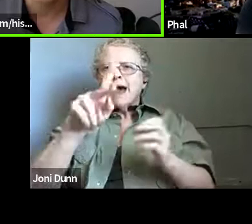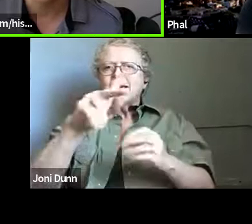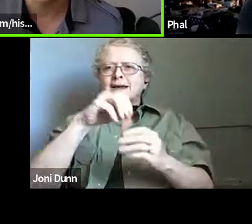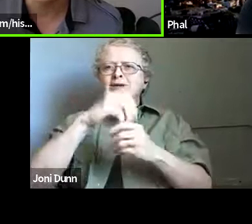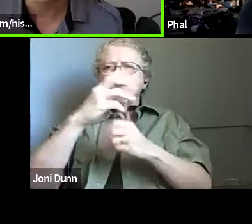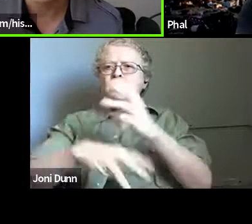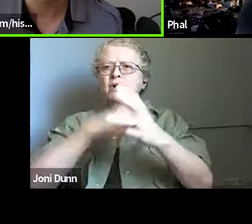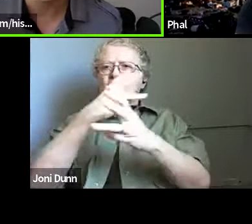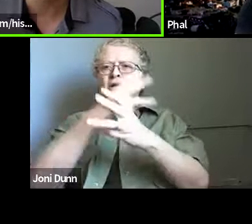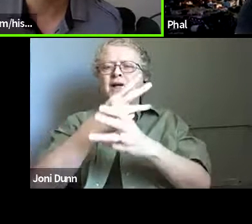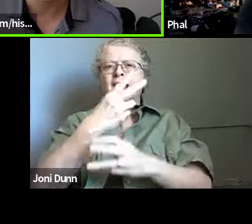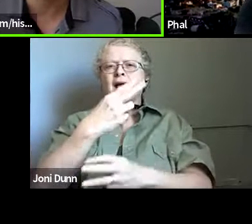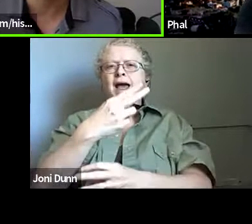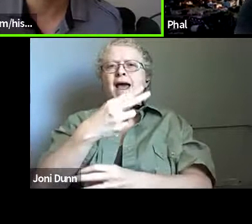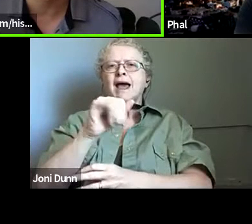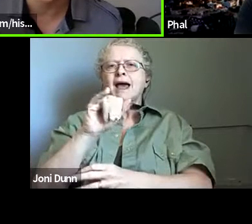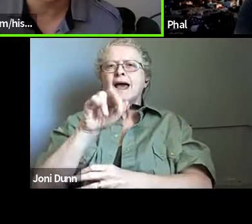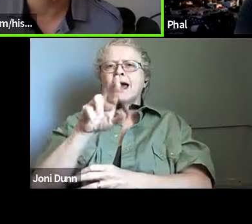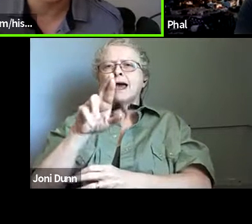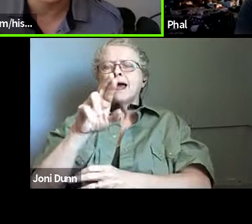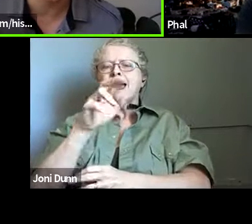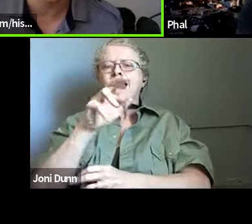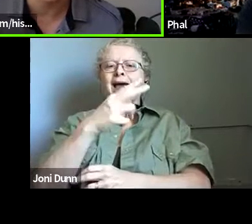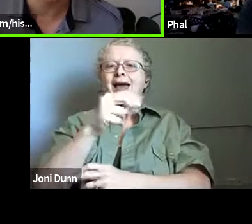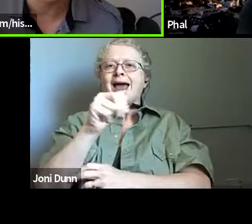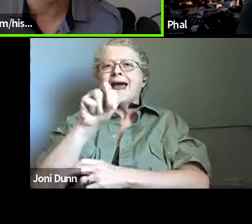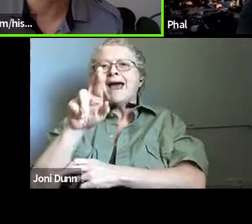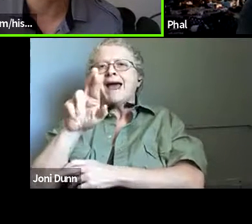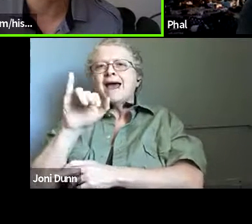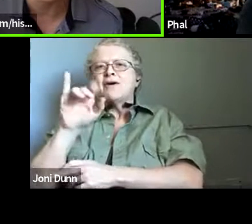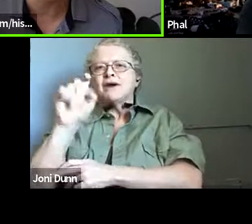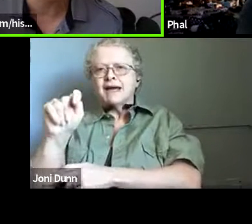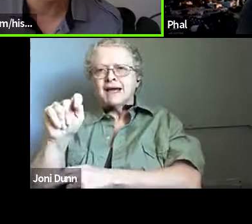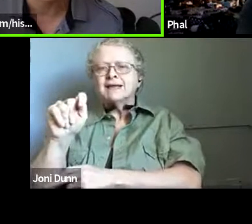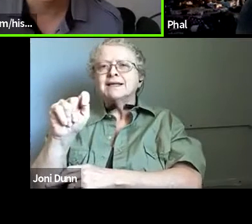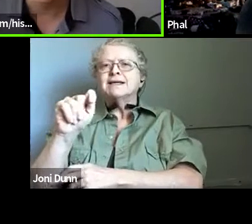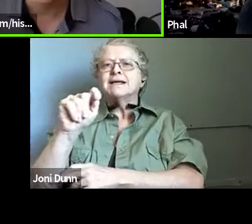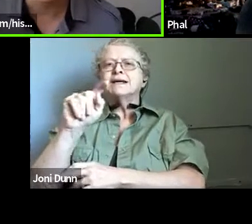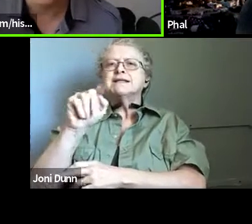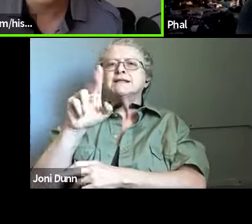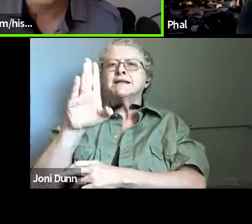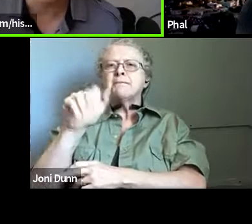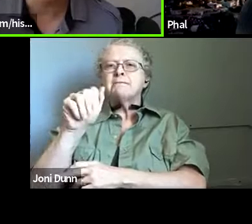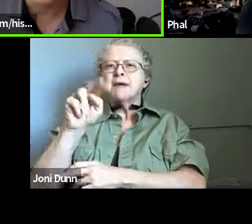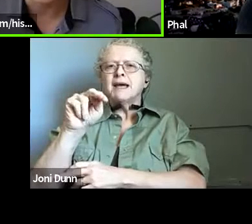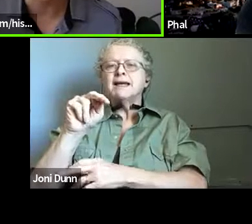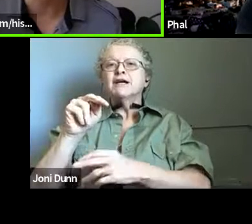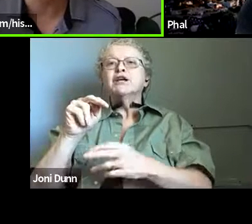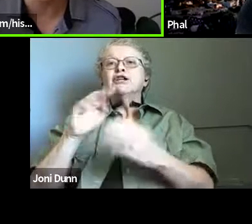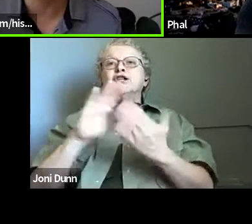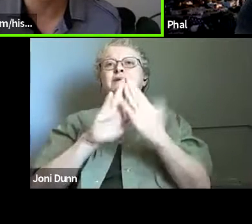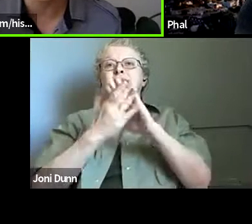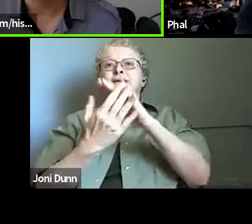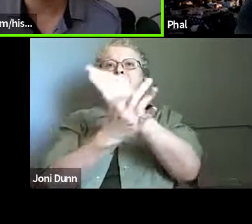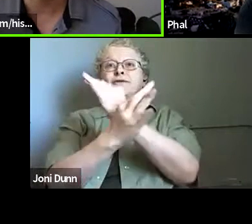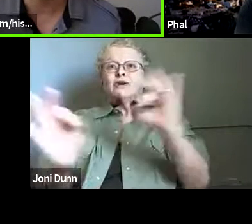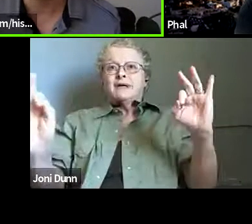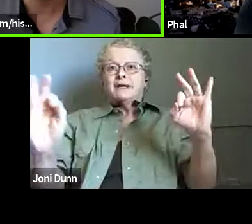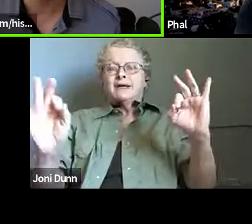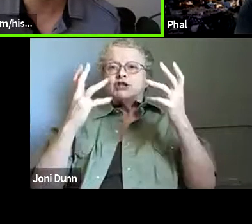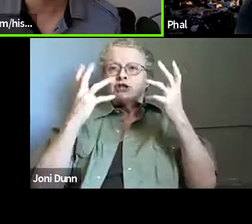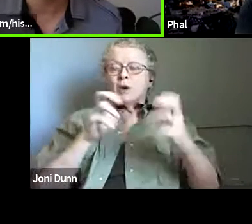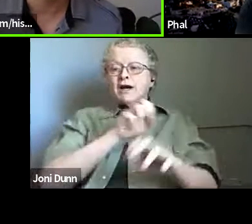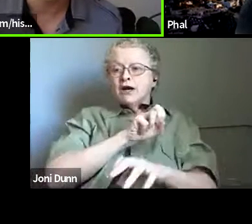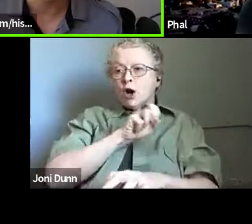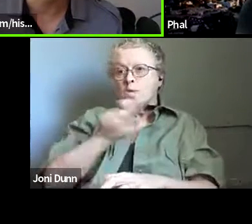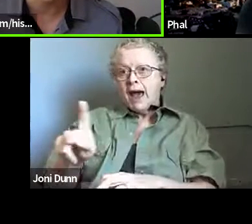Harriet Tubman said that's what she wanted to be. When she made it to freedom in the North, she kept going back to take people out of slavery because she